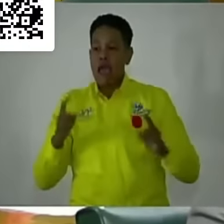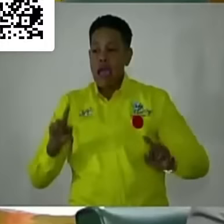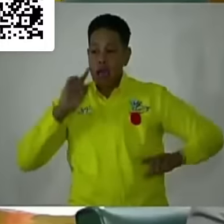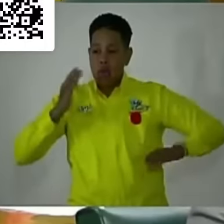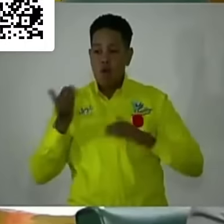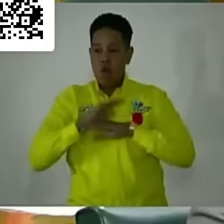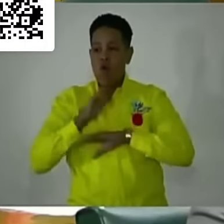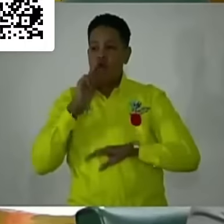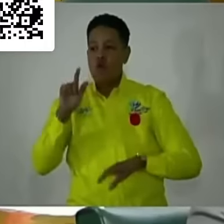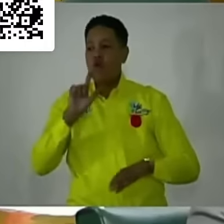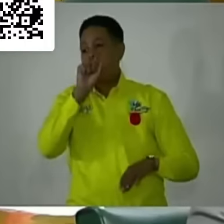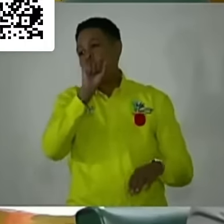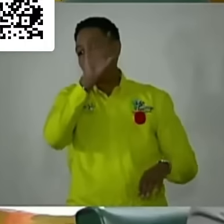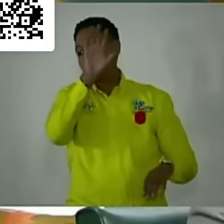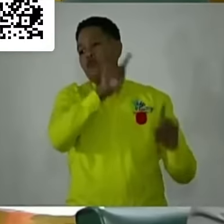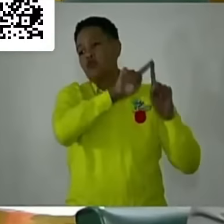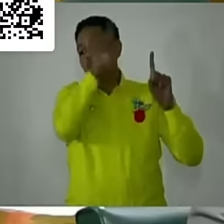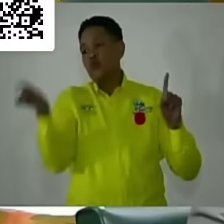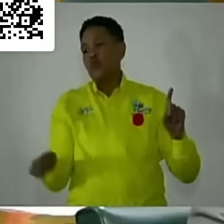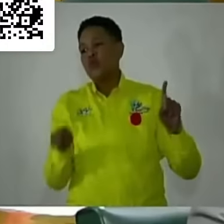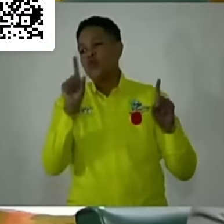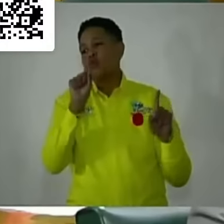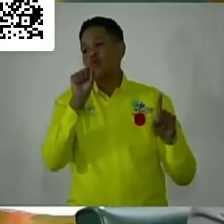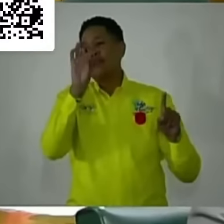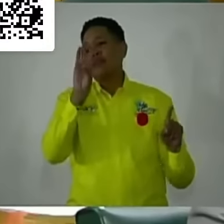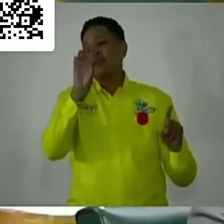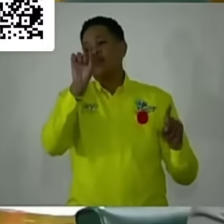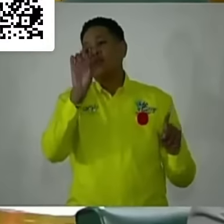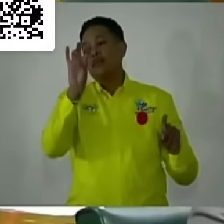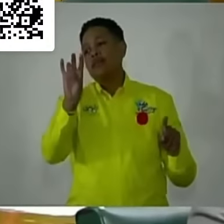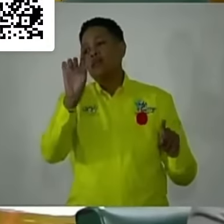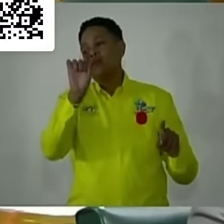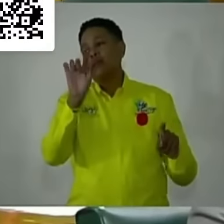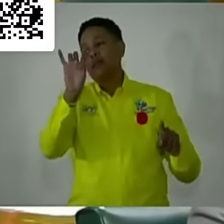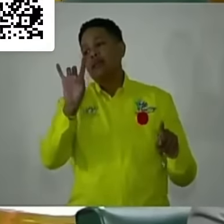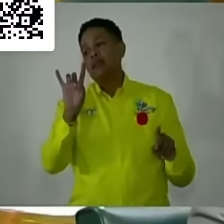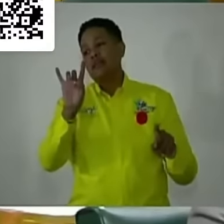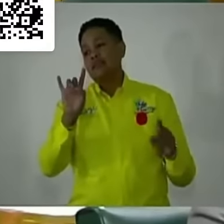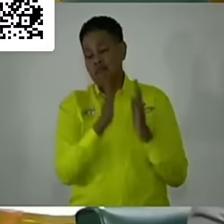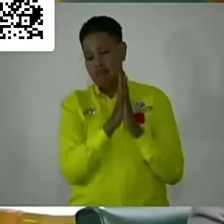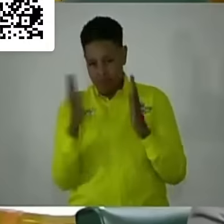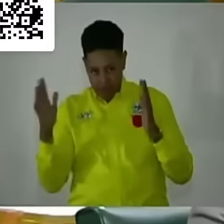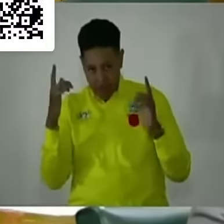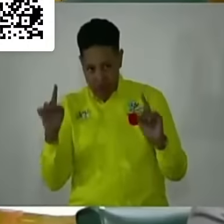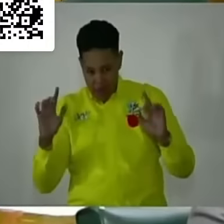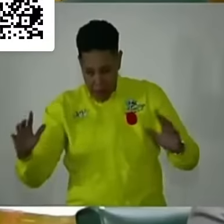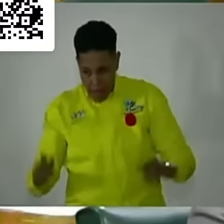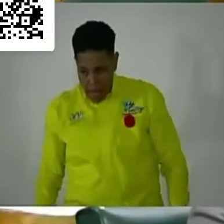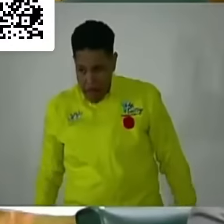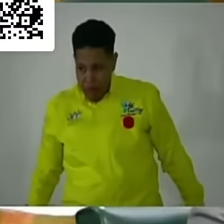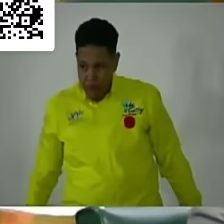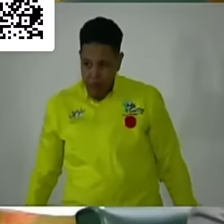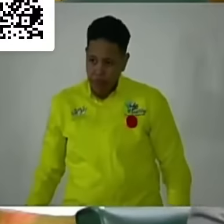the years 2025, 26, 27, and 28. That's